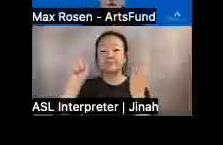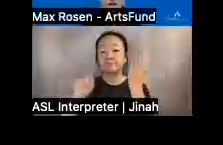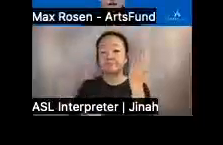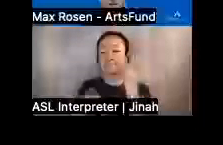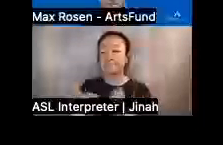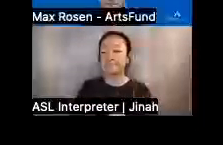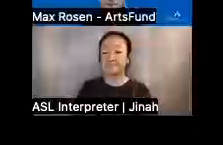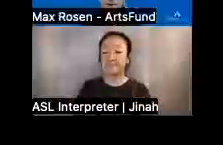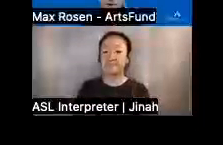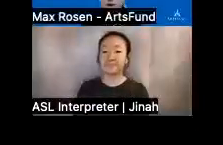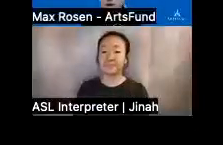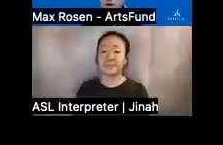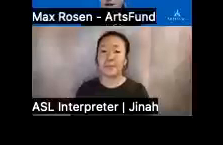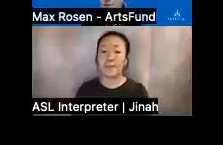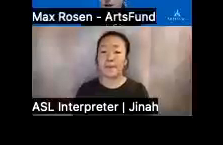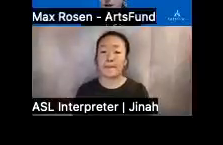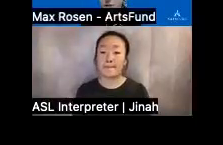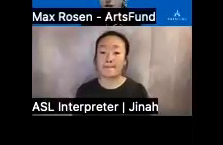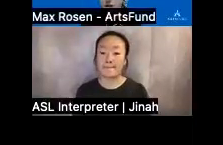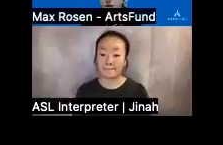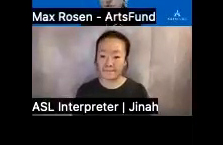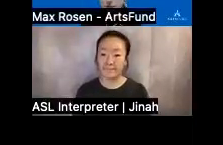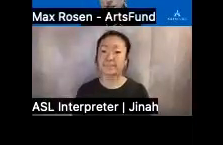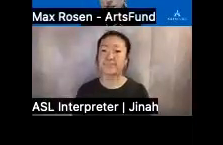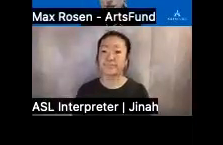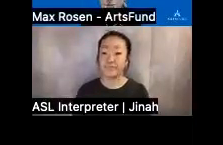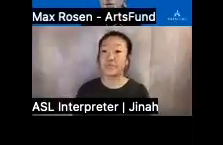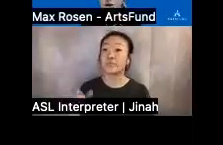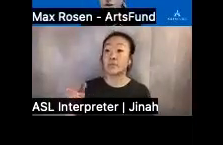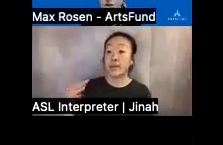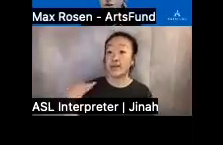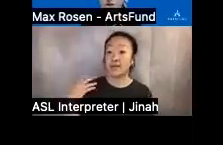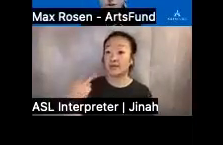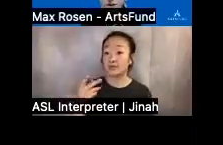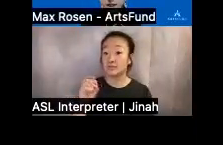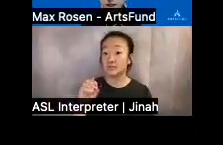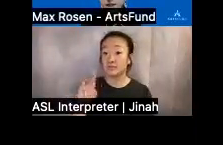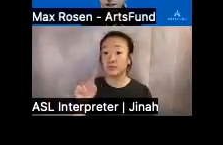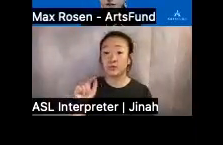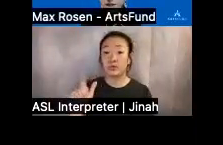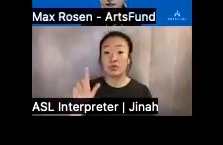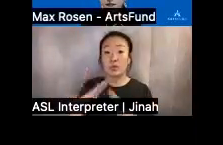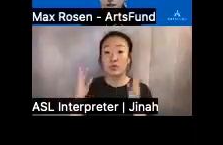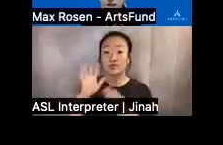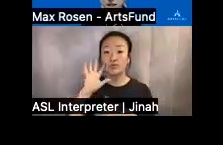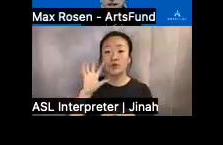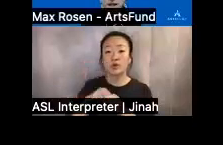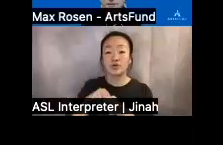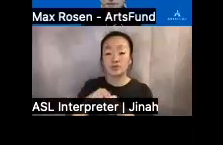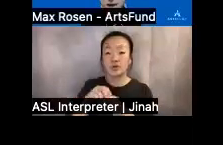page. When the application portal opens, we will also include links to